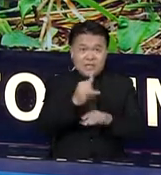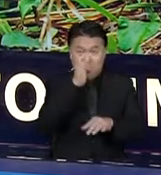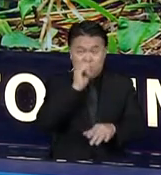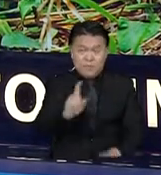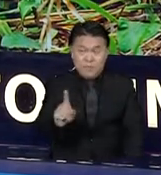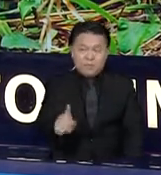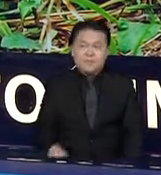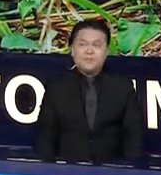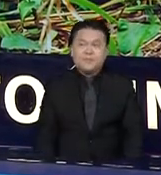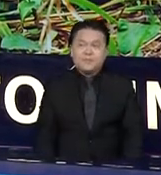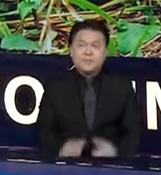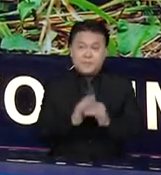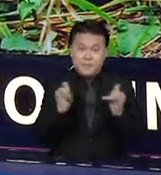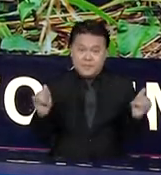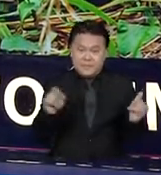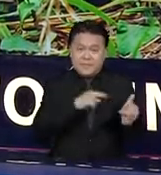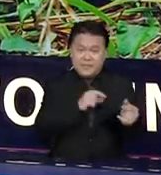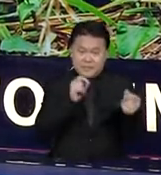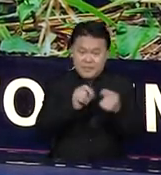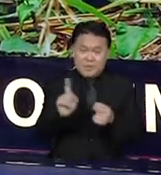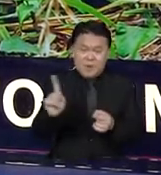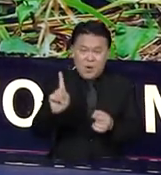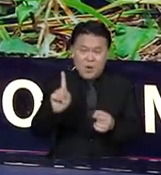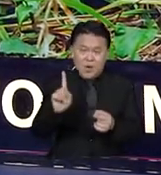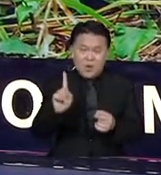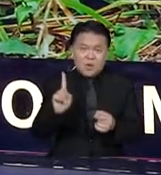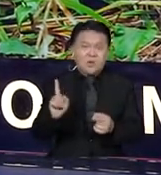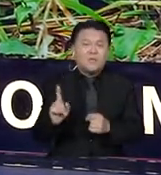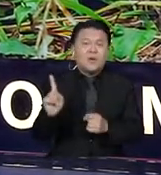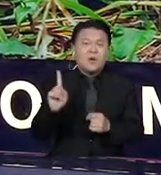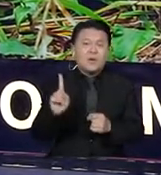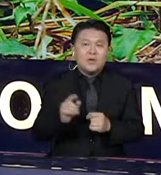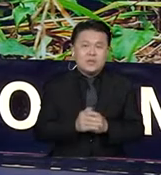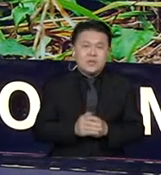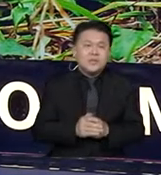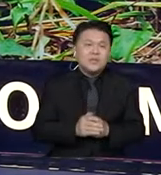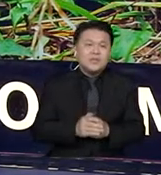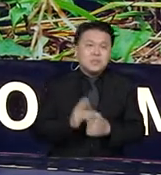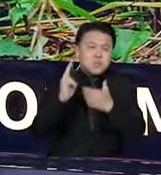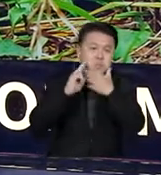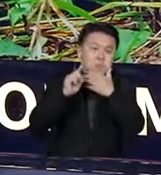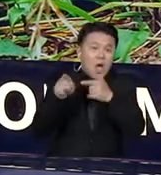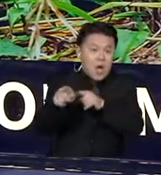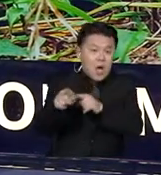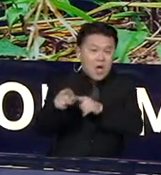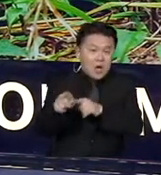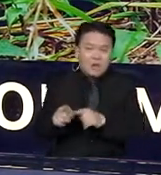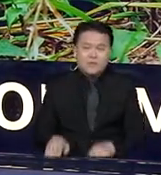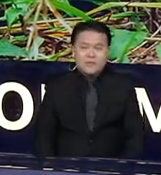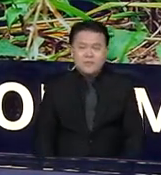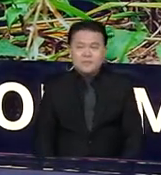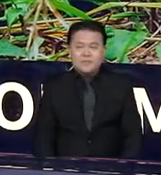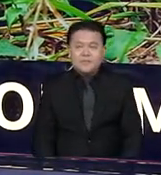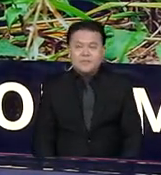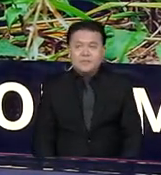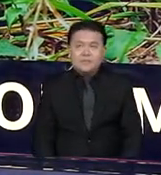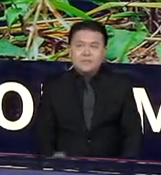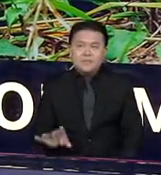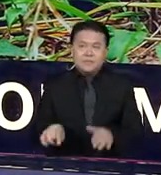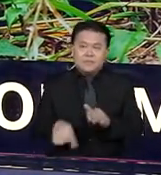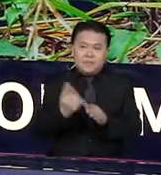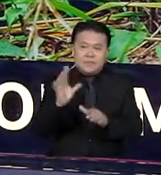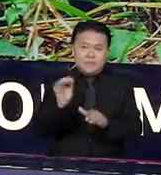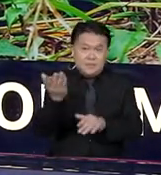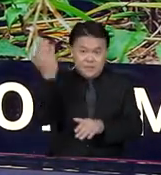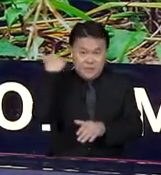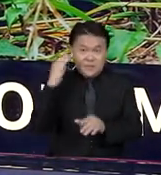relatives, bonobos and chimpanzees. We know that about a million years ago, bonobos and chimpanzees shared a